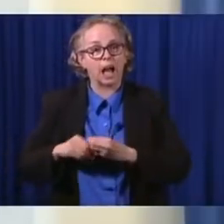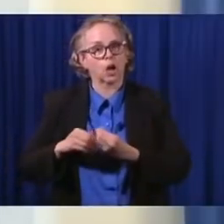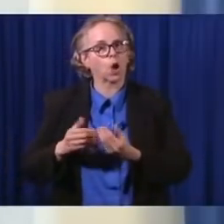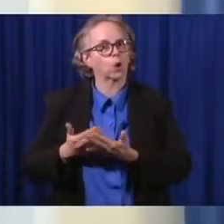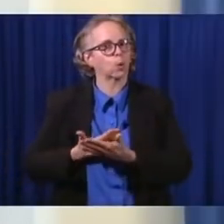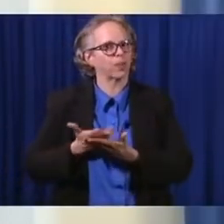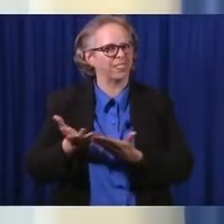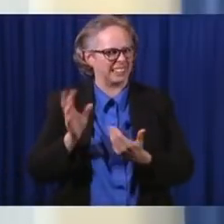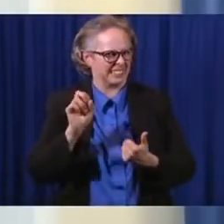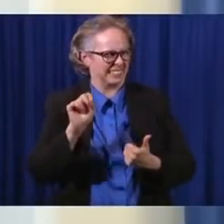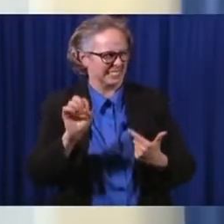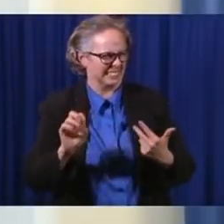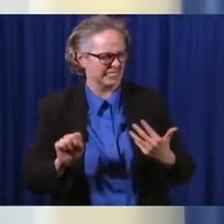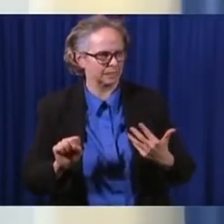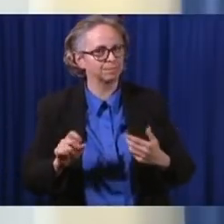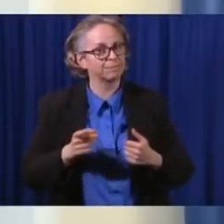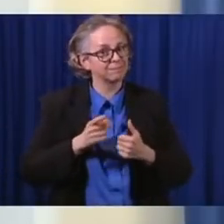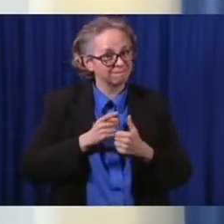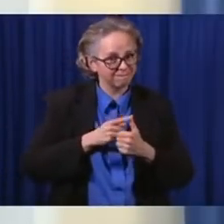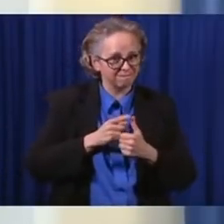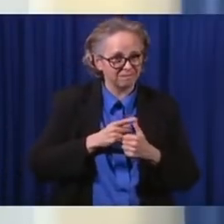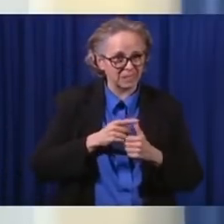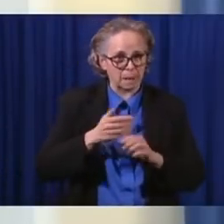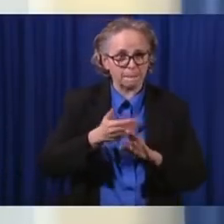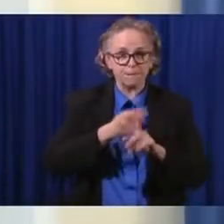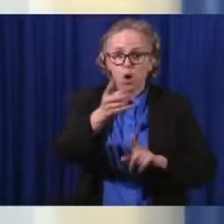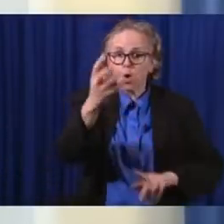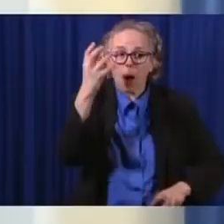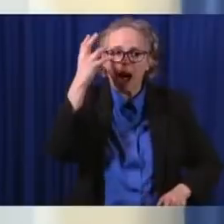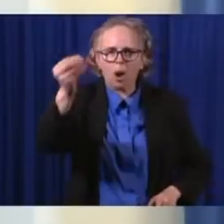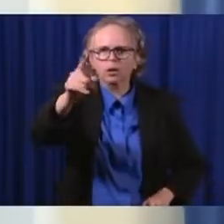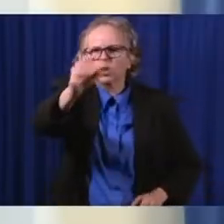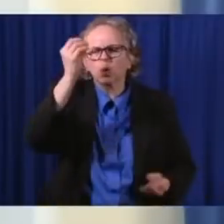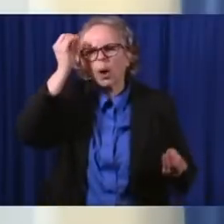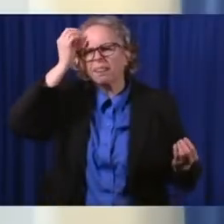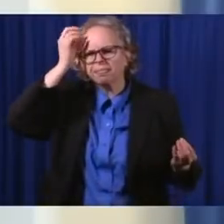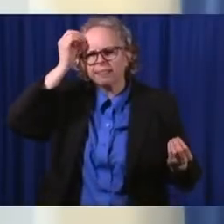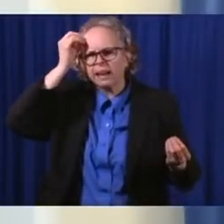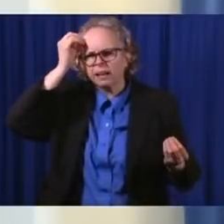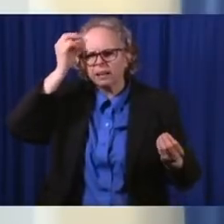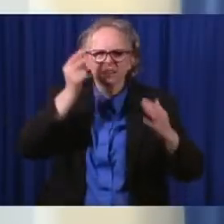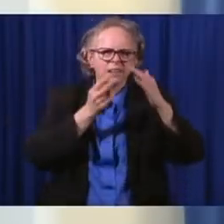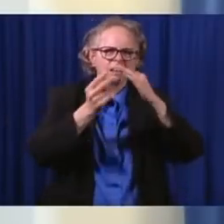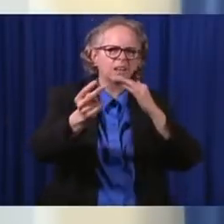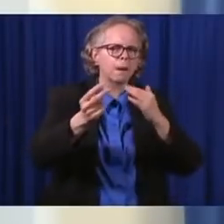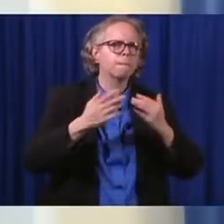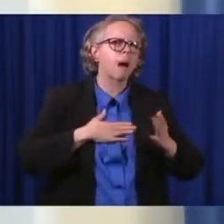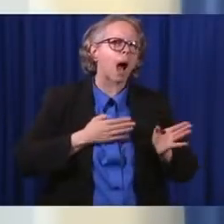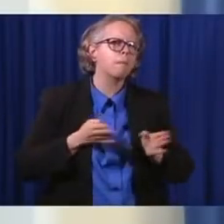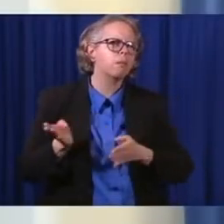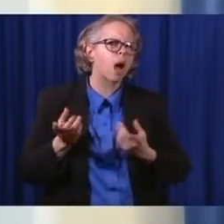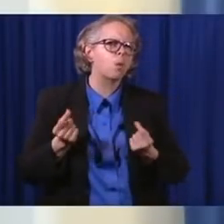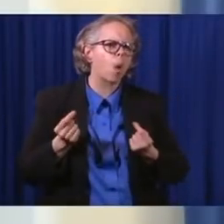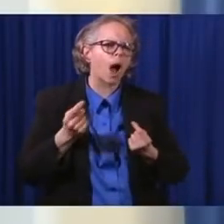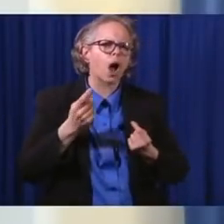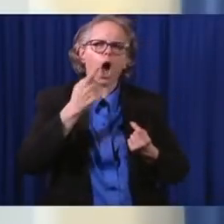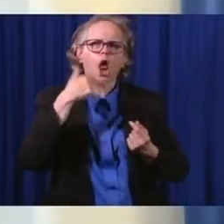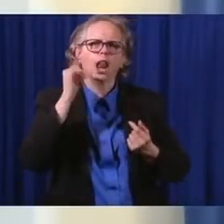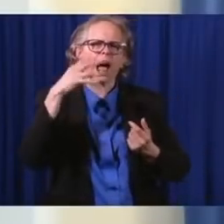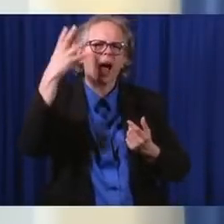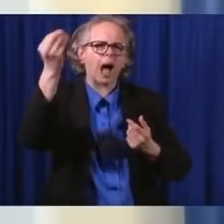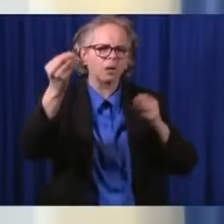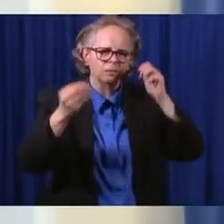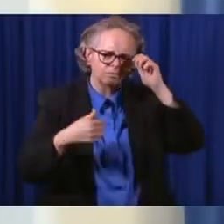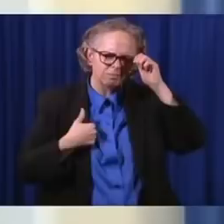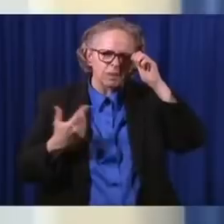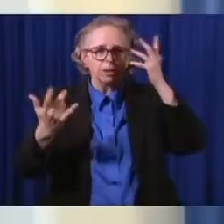is always think before you go. Look ahead. Some of my favorite things in being outdoor are going to parks, going to the conservatory,